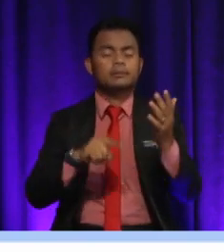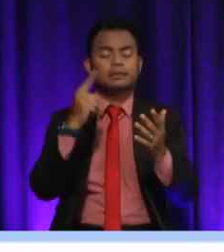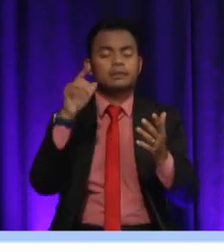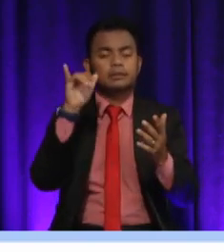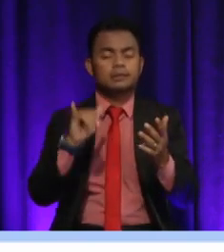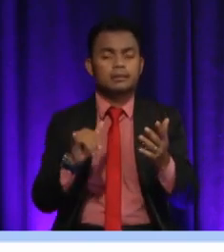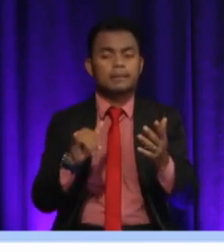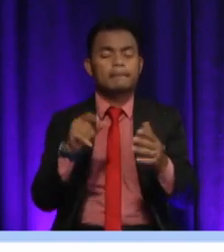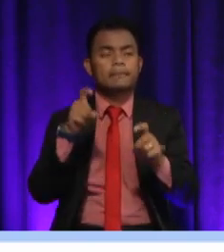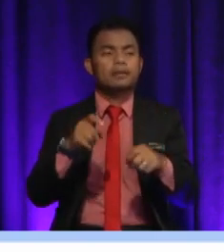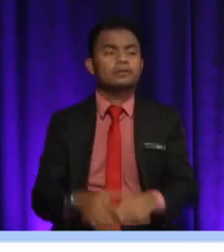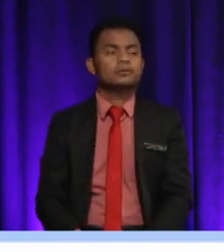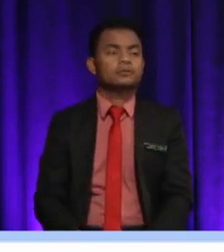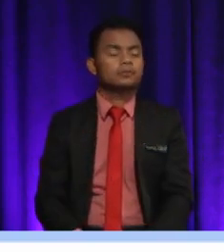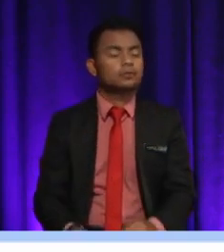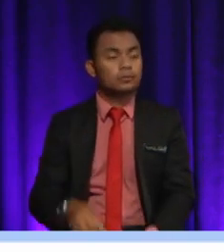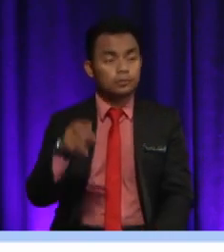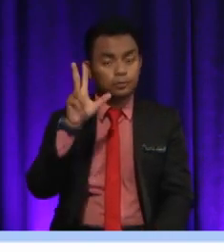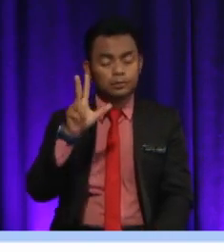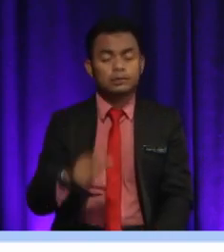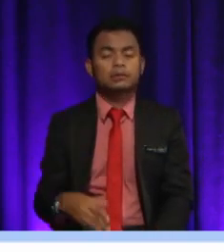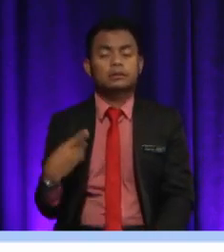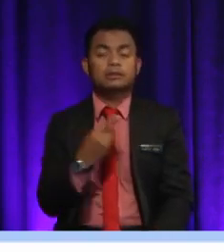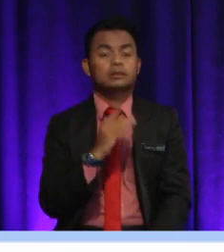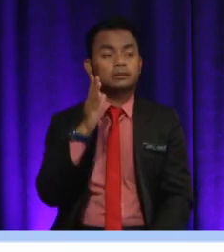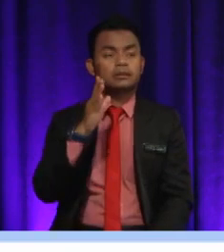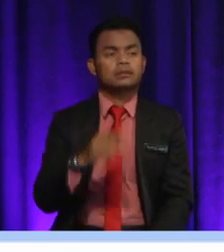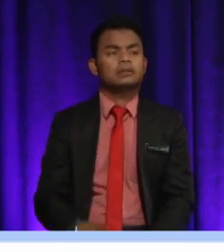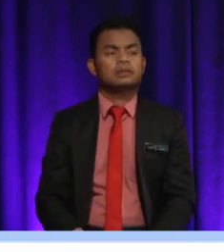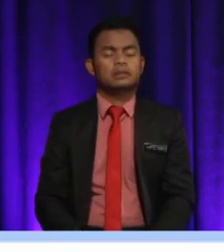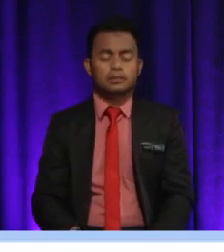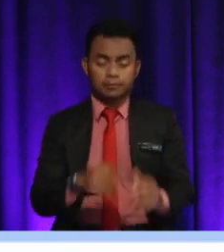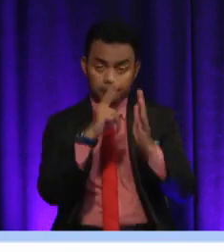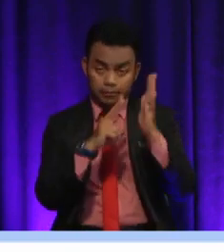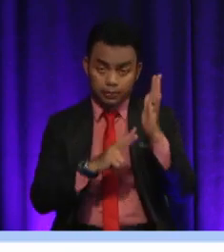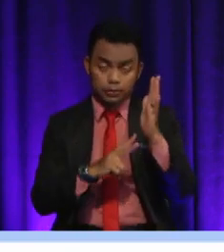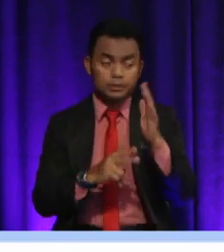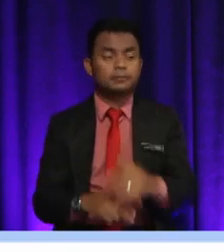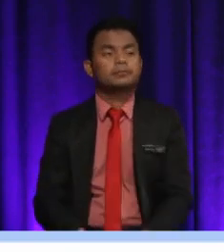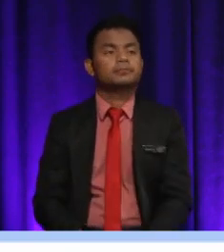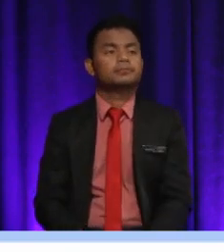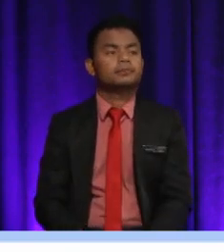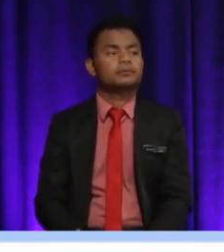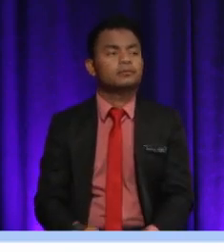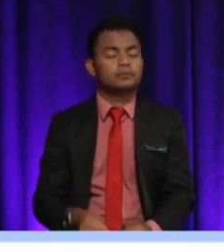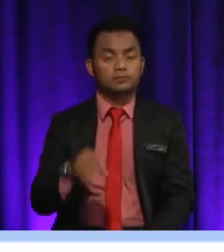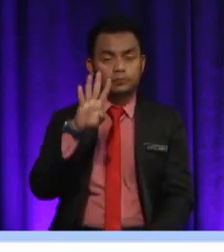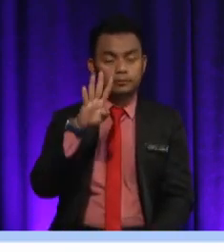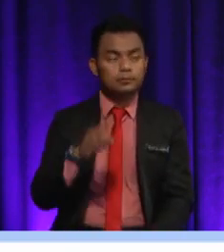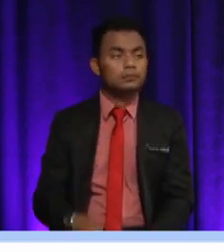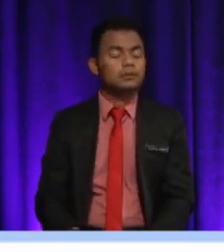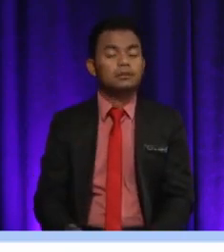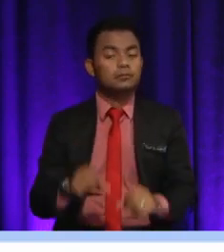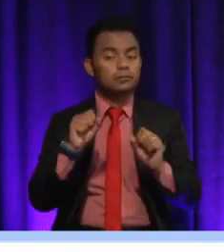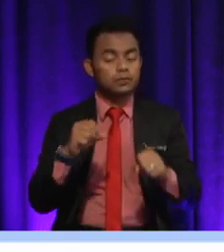to refer to the paragraphs in the passage that are related to the questions. Number 4, find the